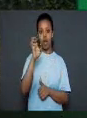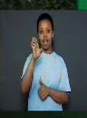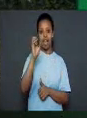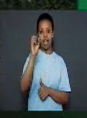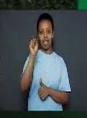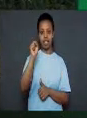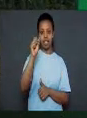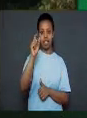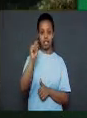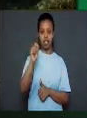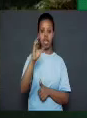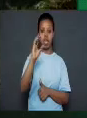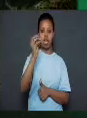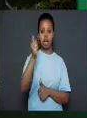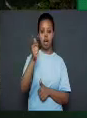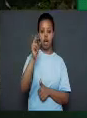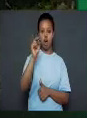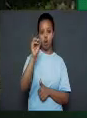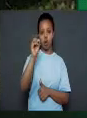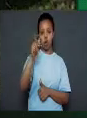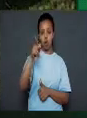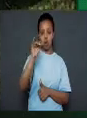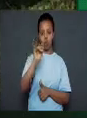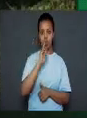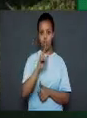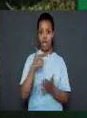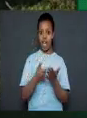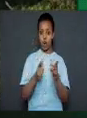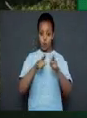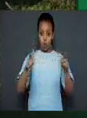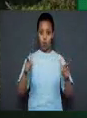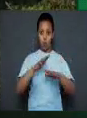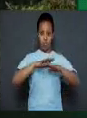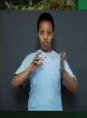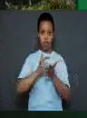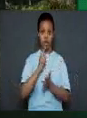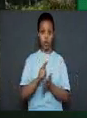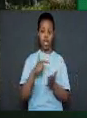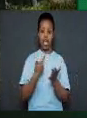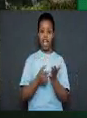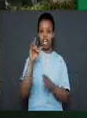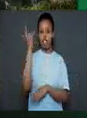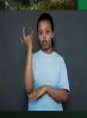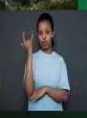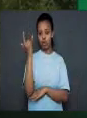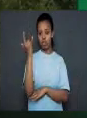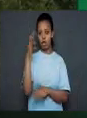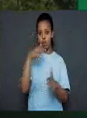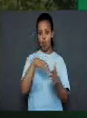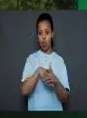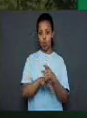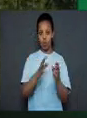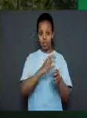layer. This is the highest layer, consisting of trees with